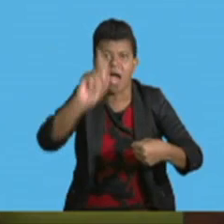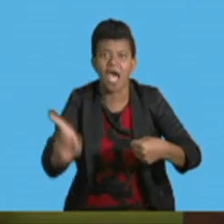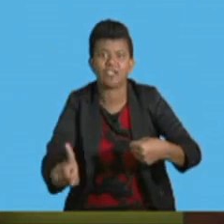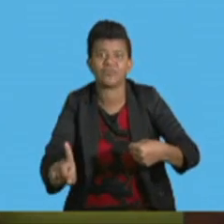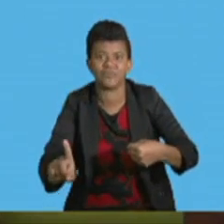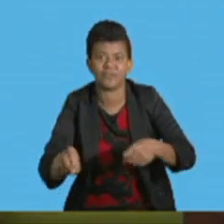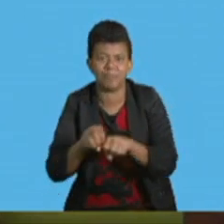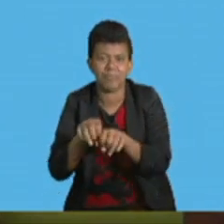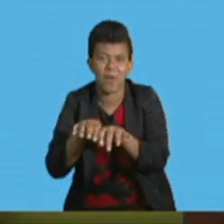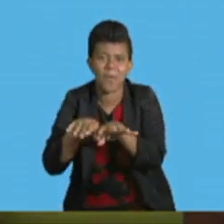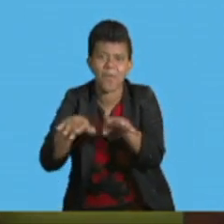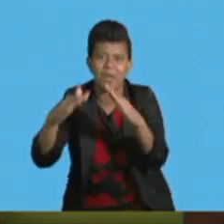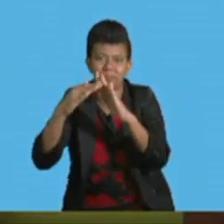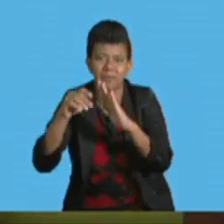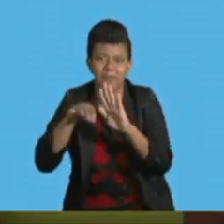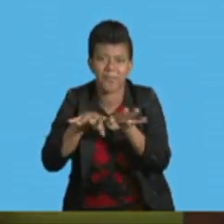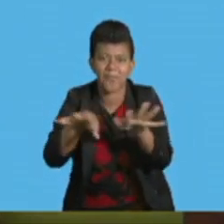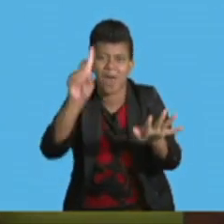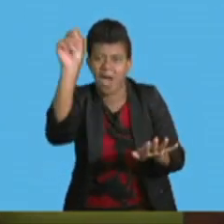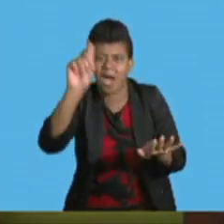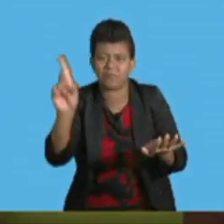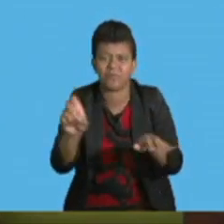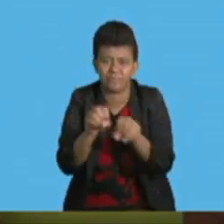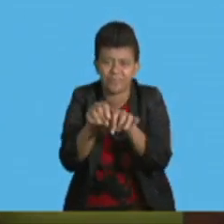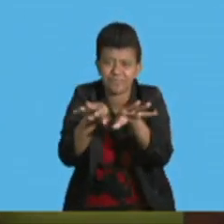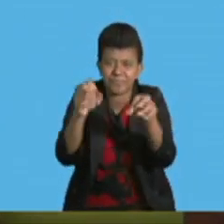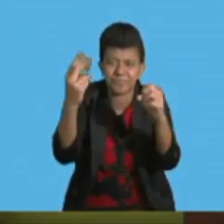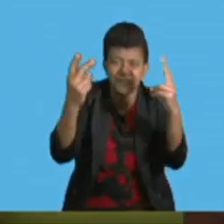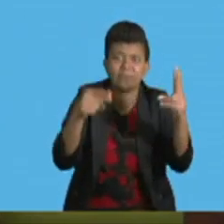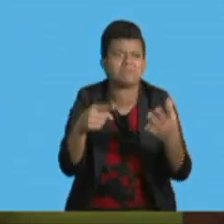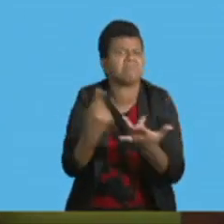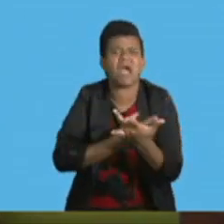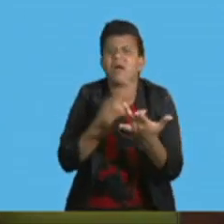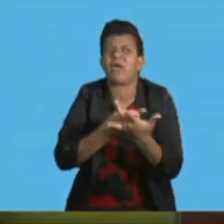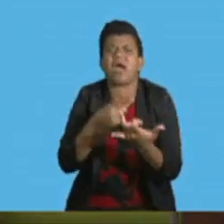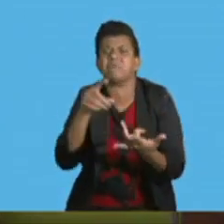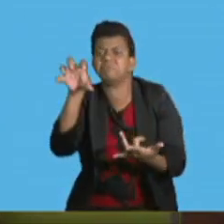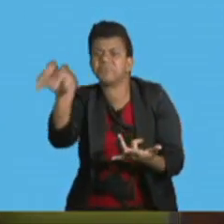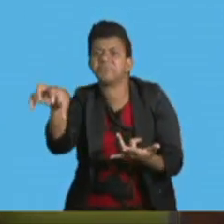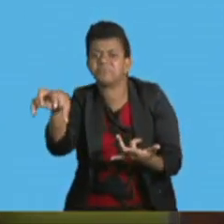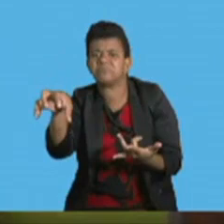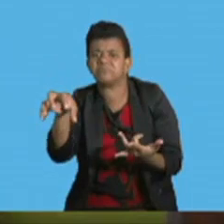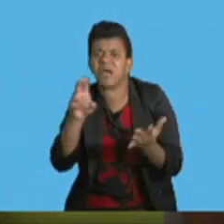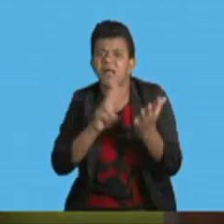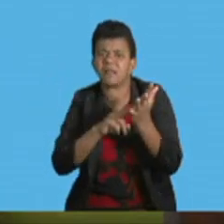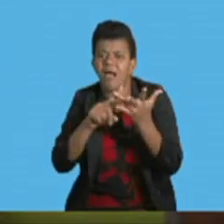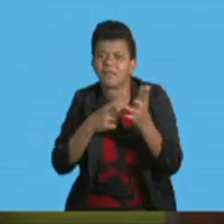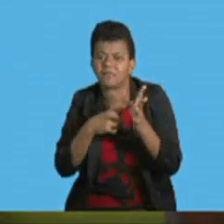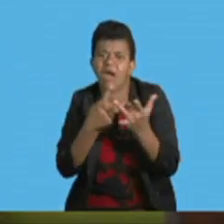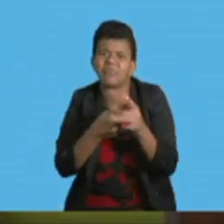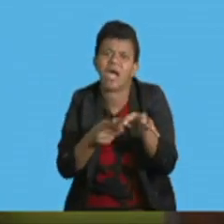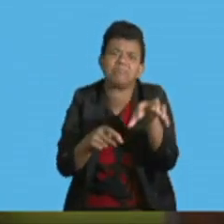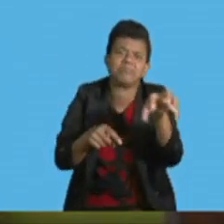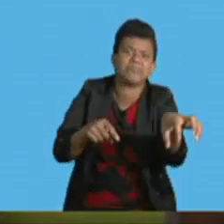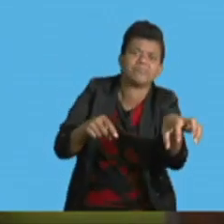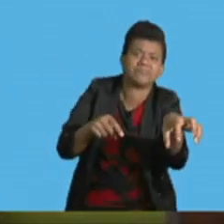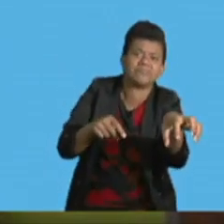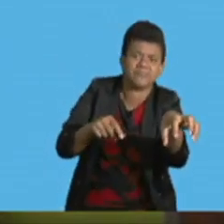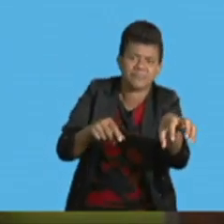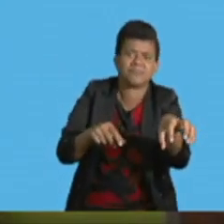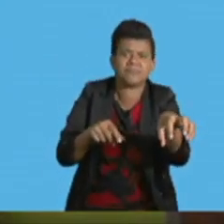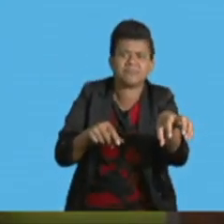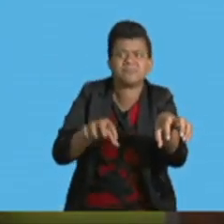and other renewable power energy projects such as Nandarivatu hydroelectric scheme, the Butoni wind farm, and the independent power